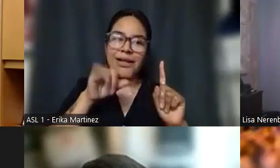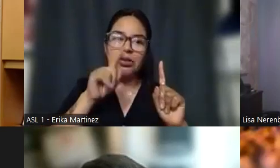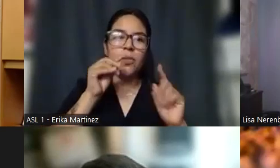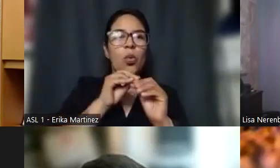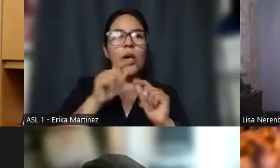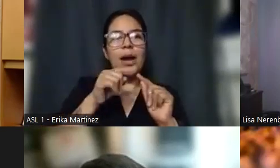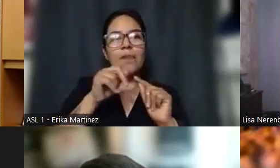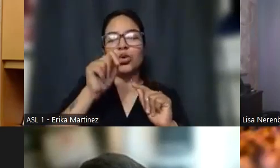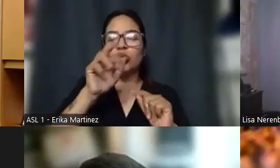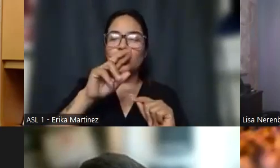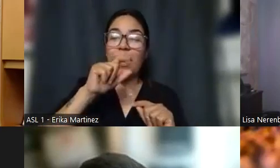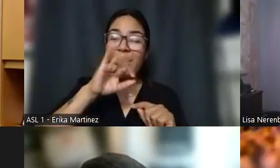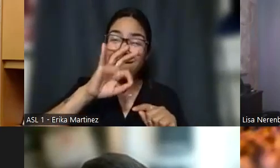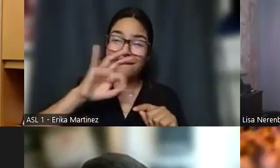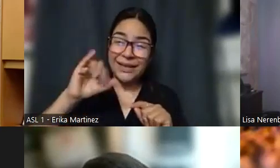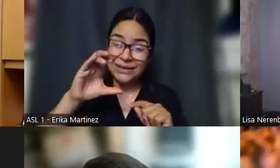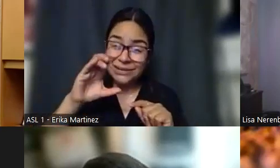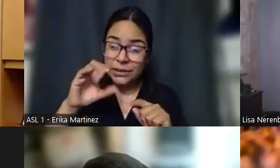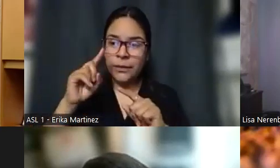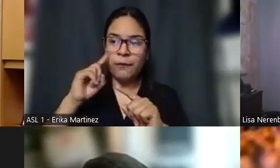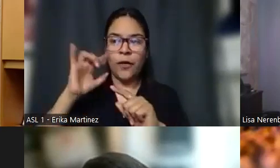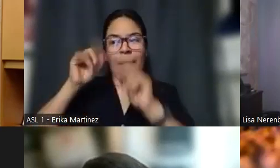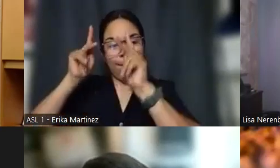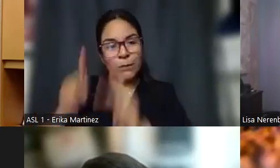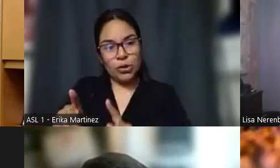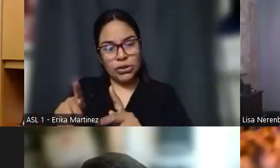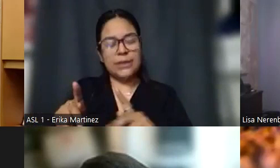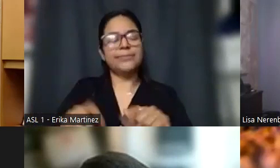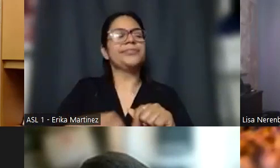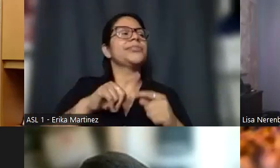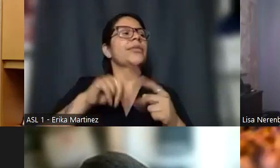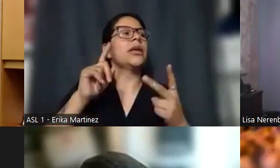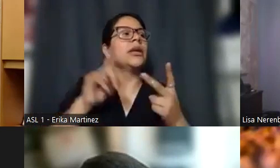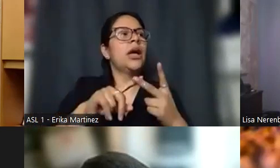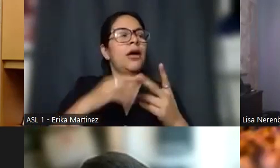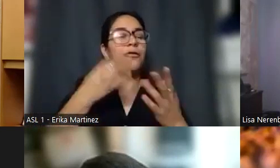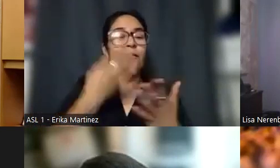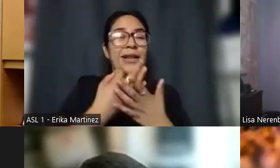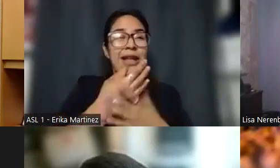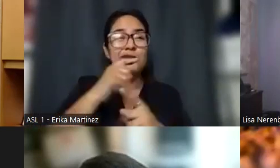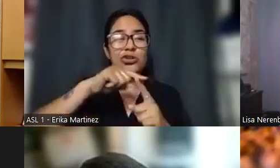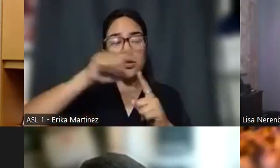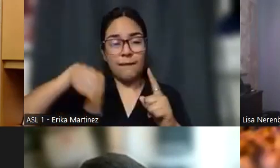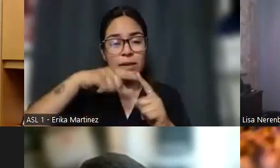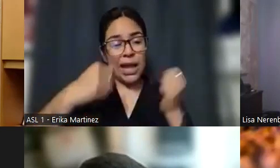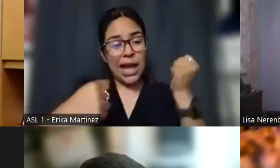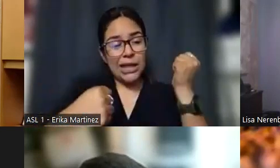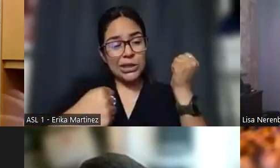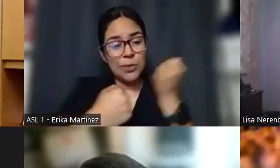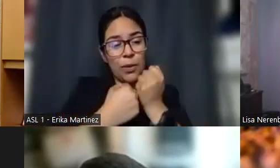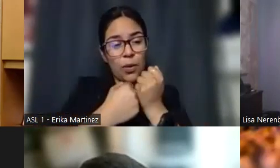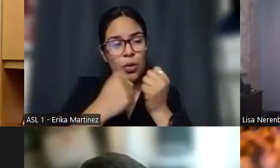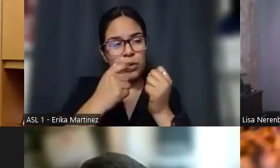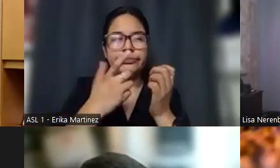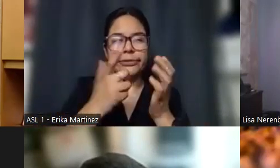able to allow for that. We also see people needing financial assistance around, legal assistance